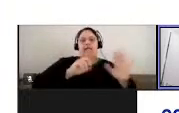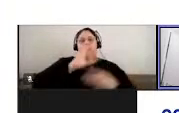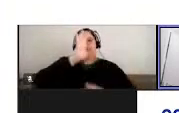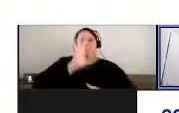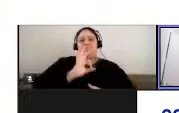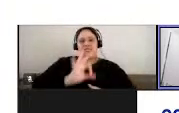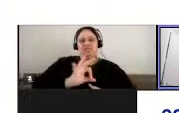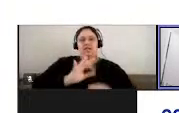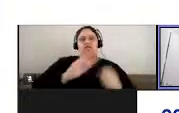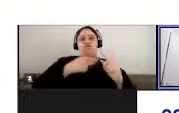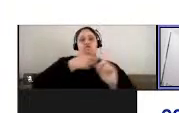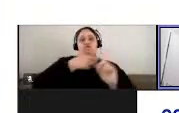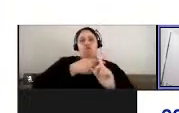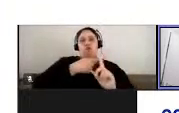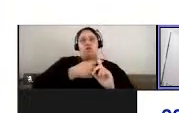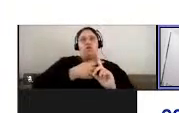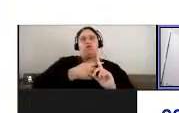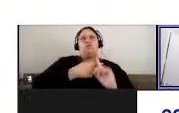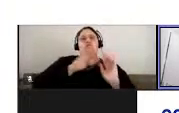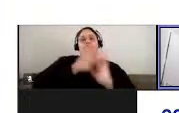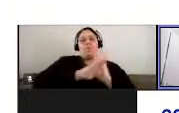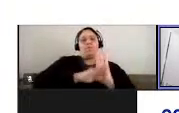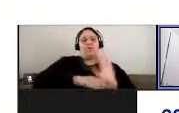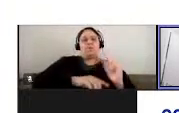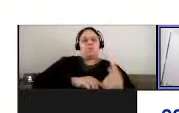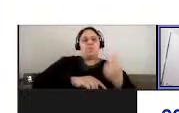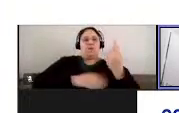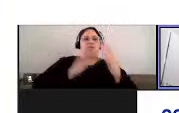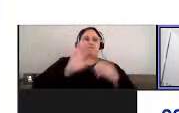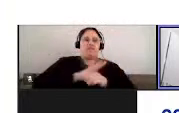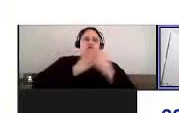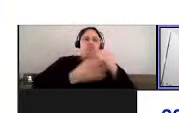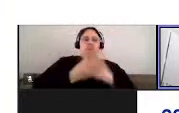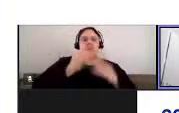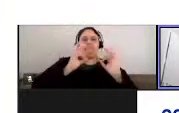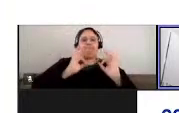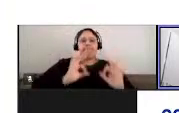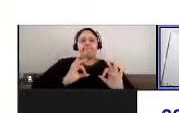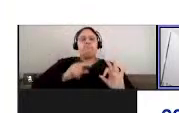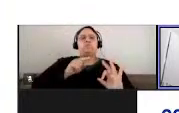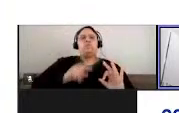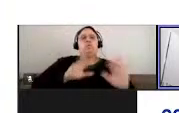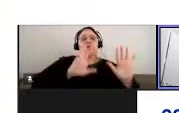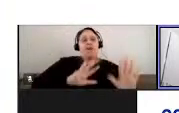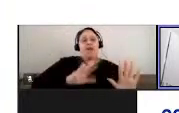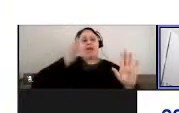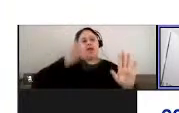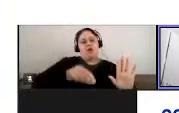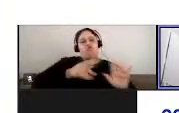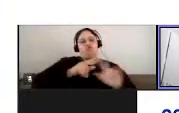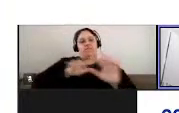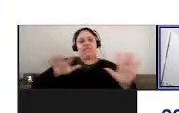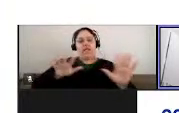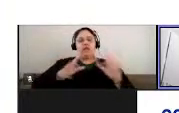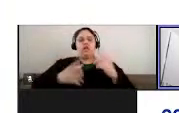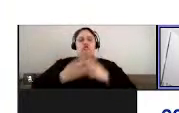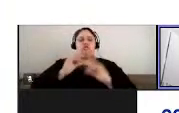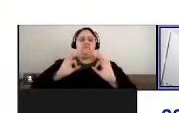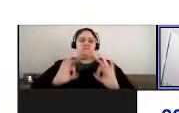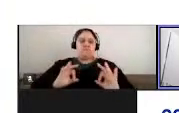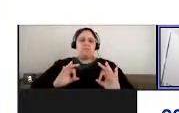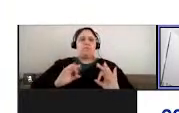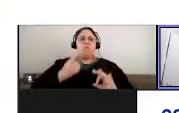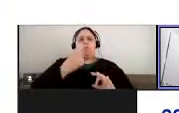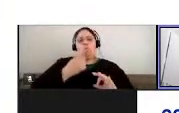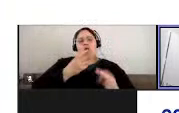90% of the targets for program one was achieved. So 9 out of the of the 10 was achieved, and